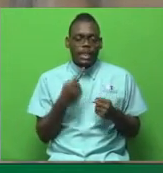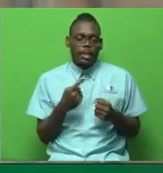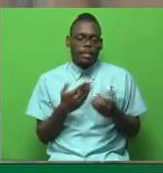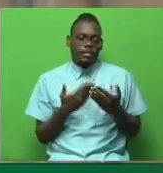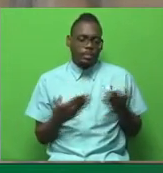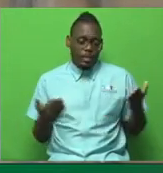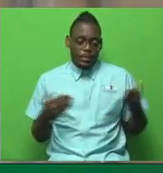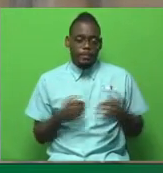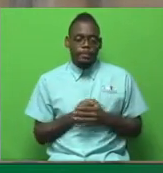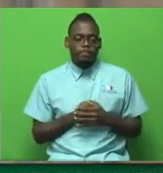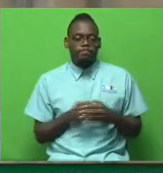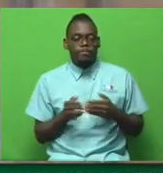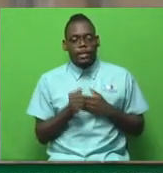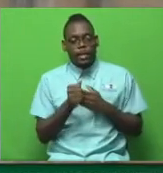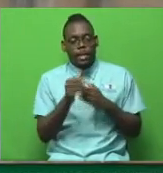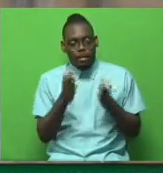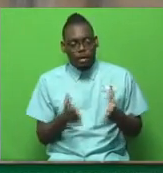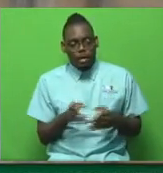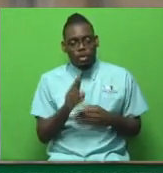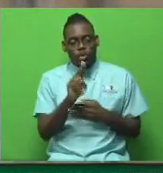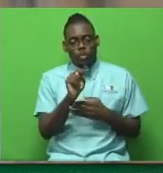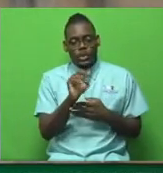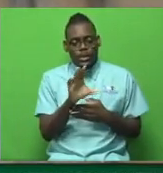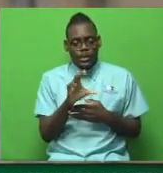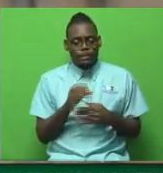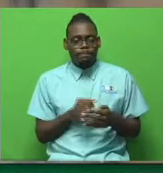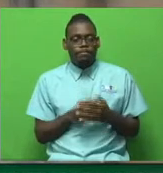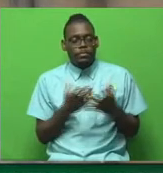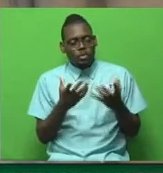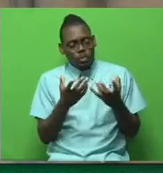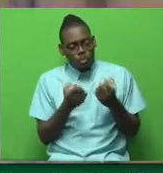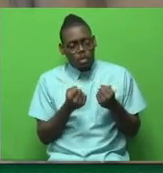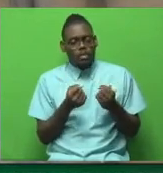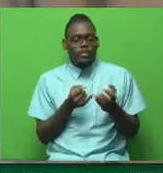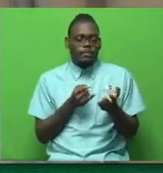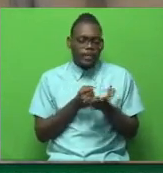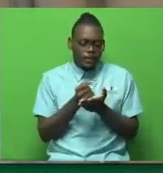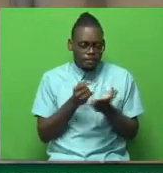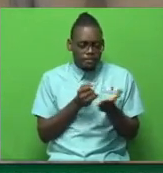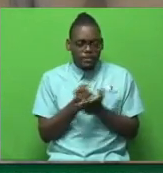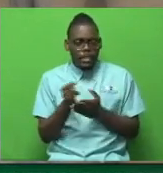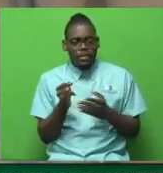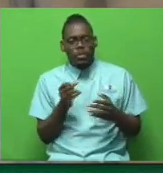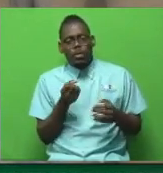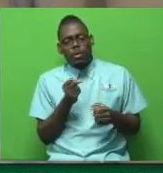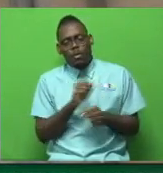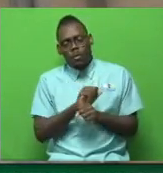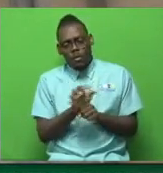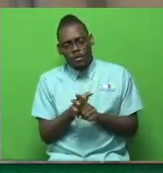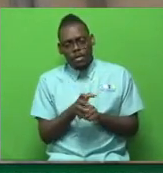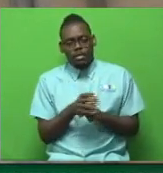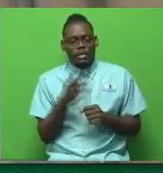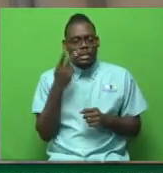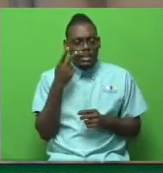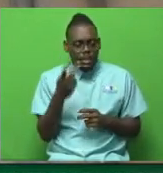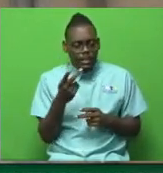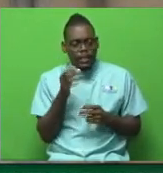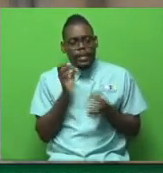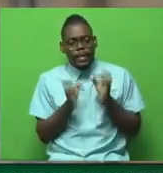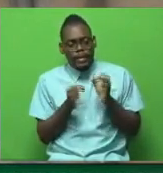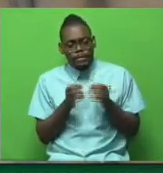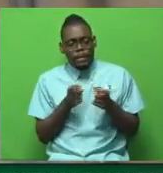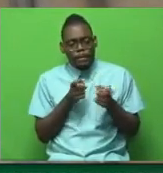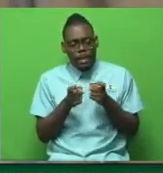talking about a commission of inquiry into covet and again we pretend that kovid only affected Trinidad there